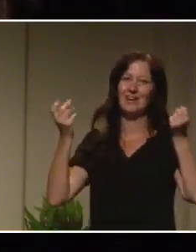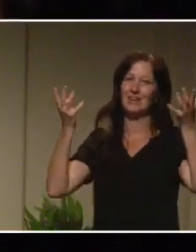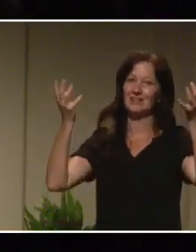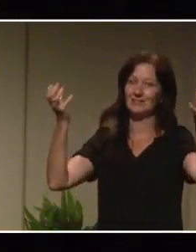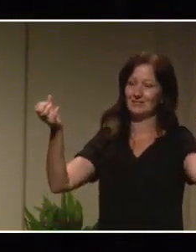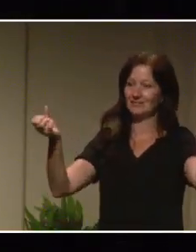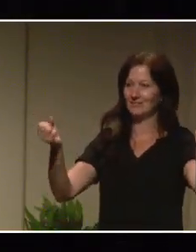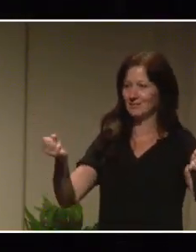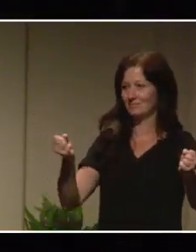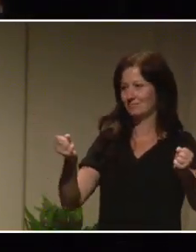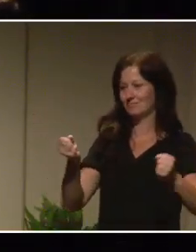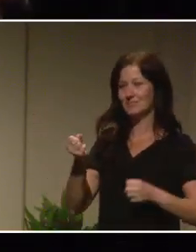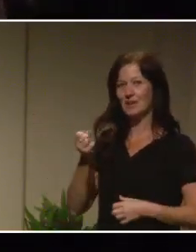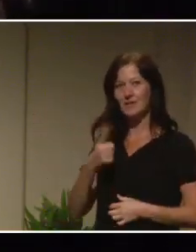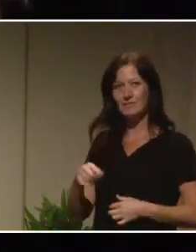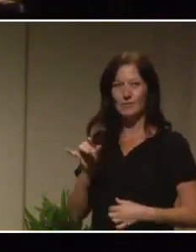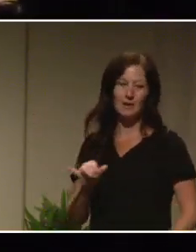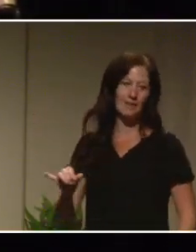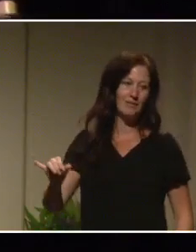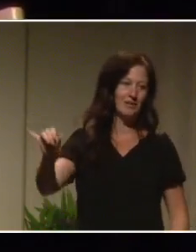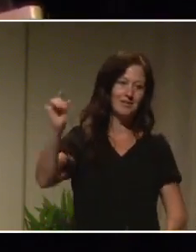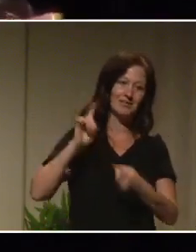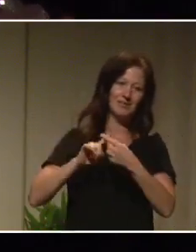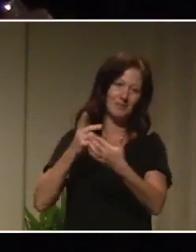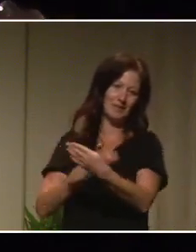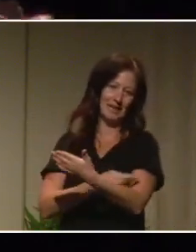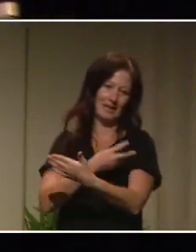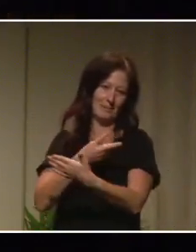of ages to them.